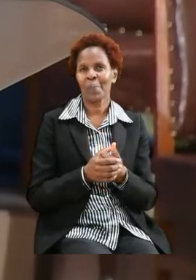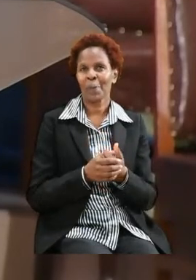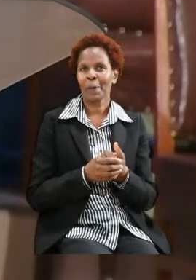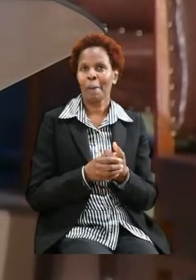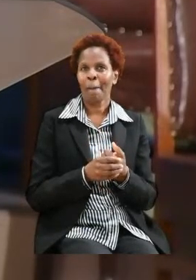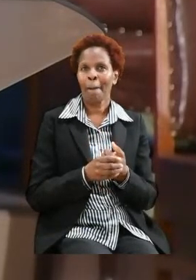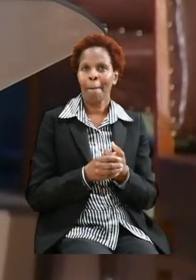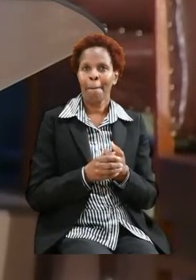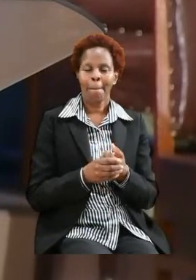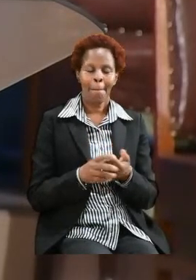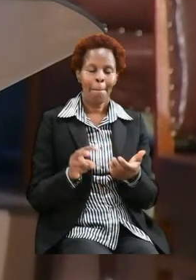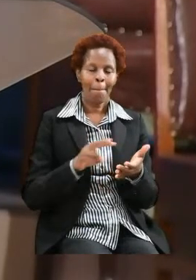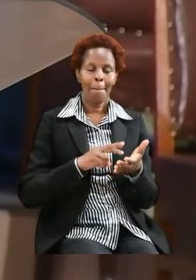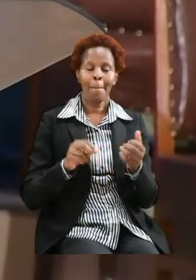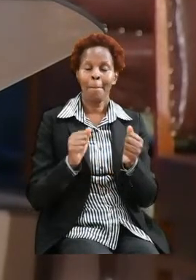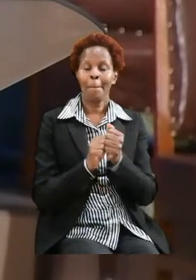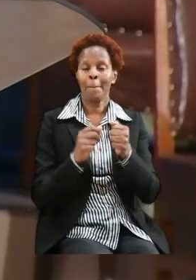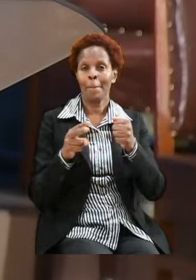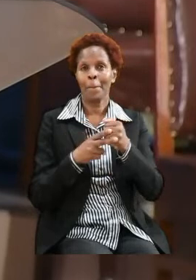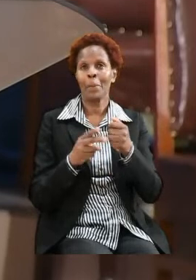In verse 17 to